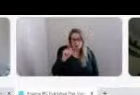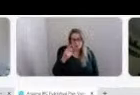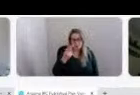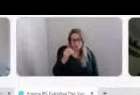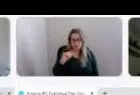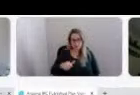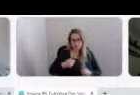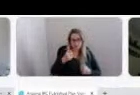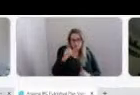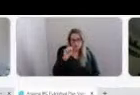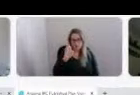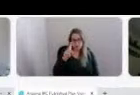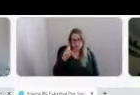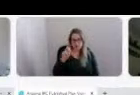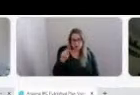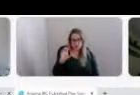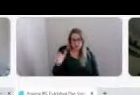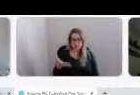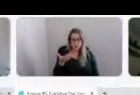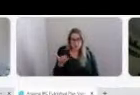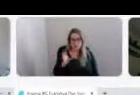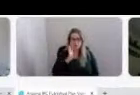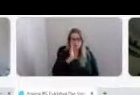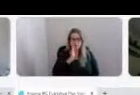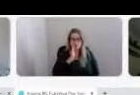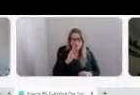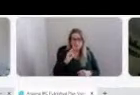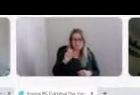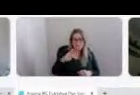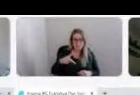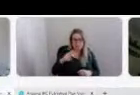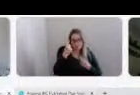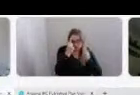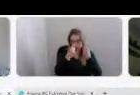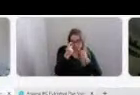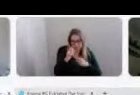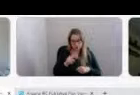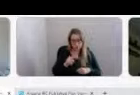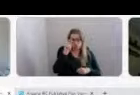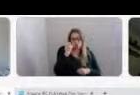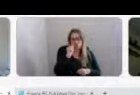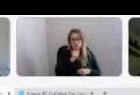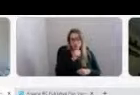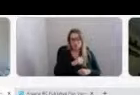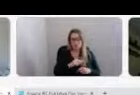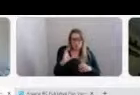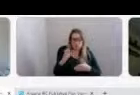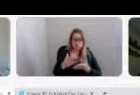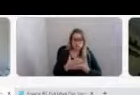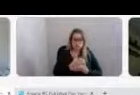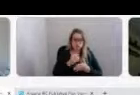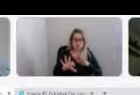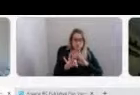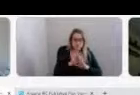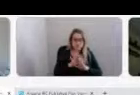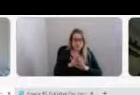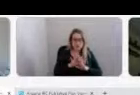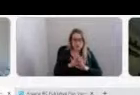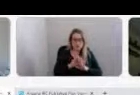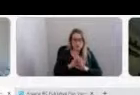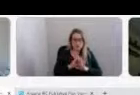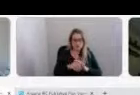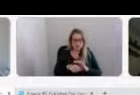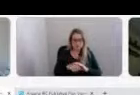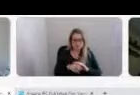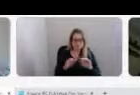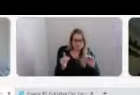and i live in sedona i am here to speak for the mapping considerations for northern arizona a chance to elect a like-minded representative